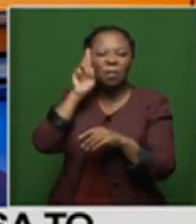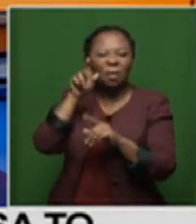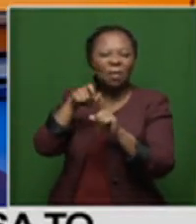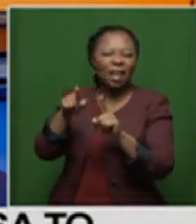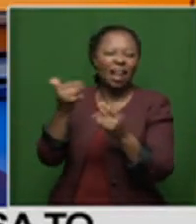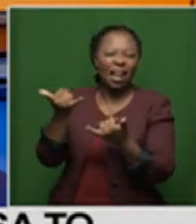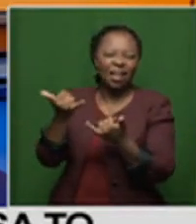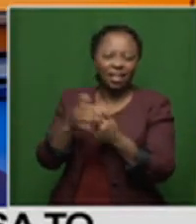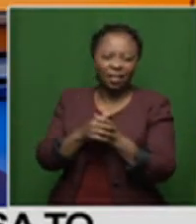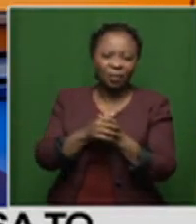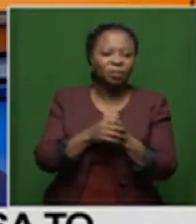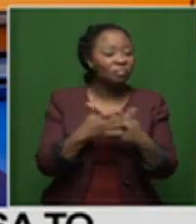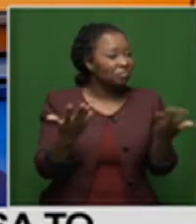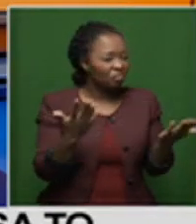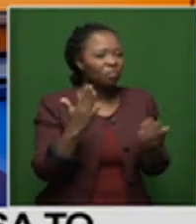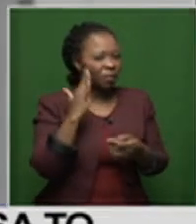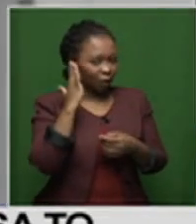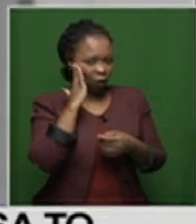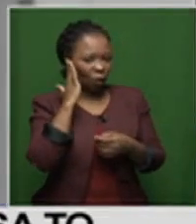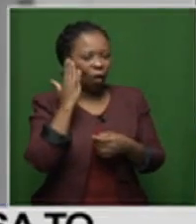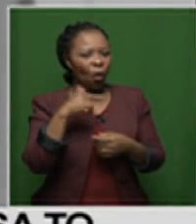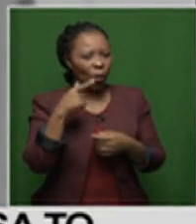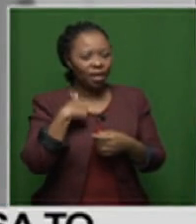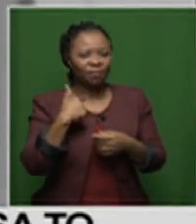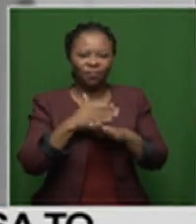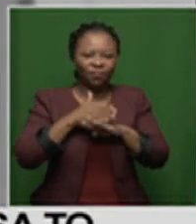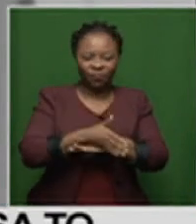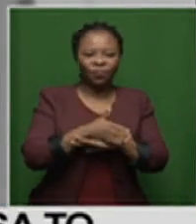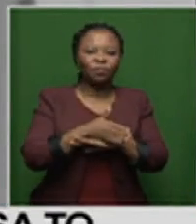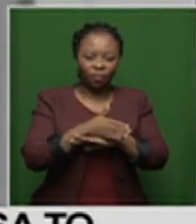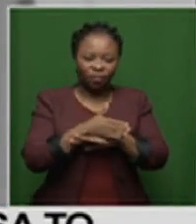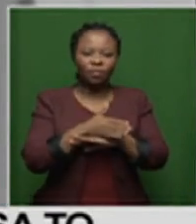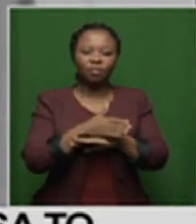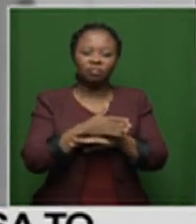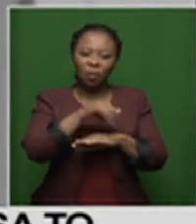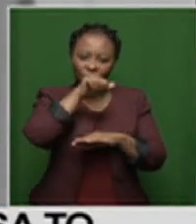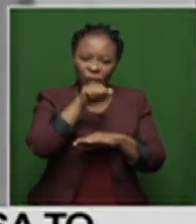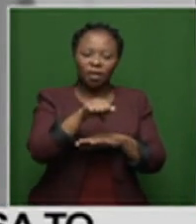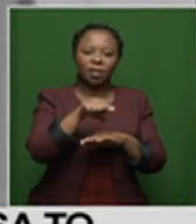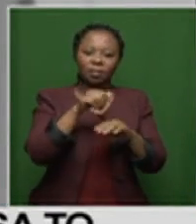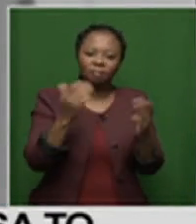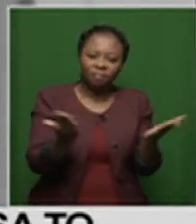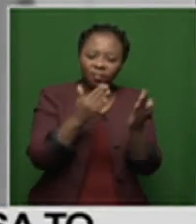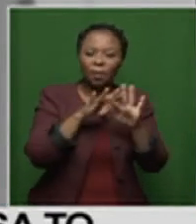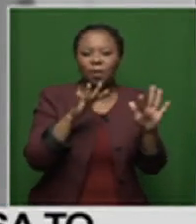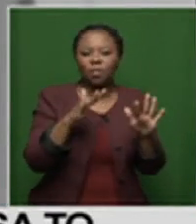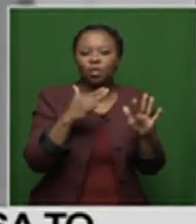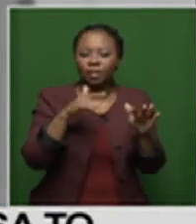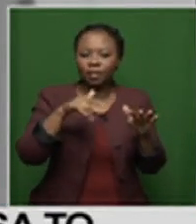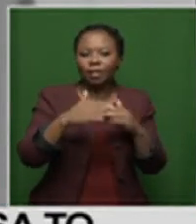Yeah, well, as you know, we were the pioneers of Kwaito in the country, and as I say,